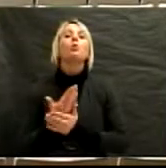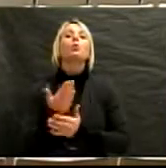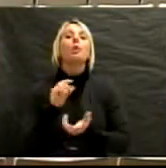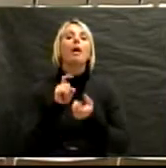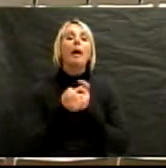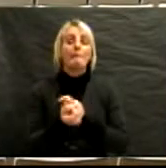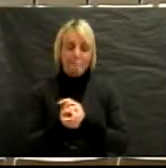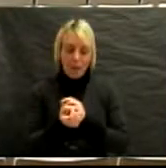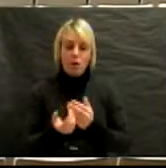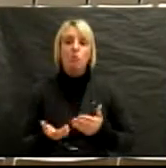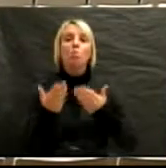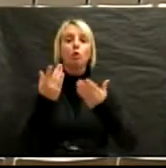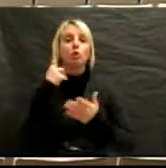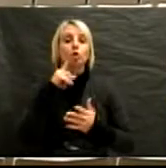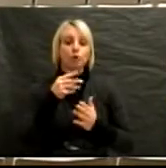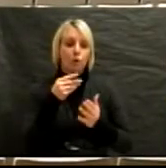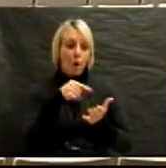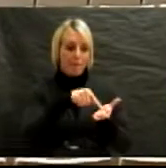level of $250 per month